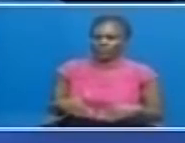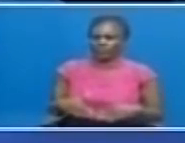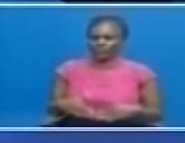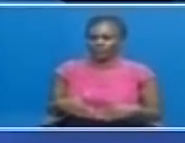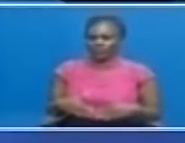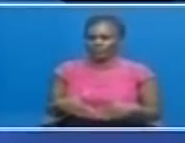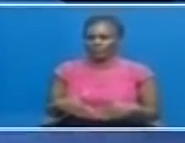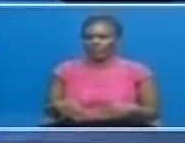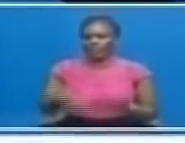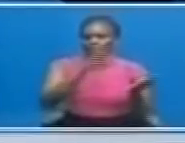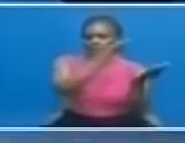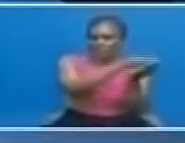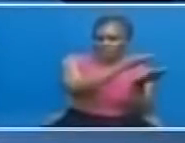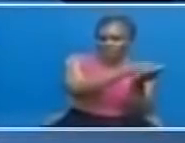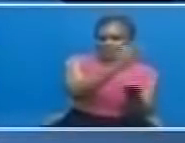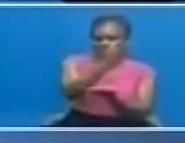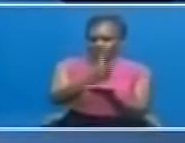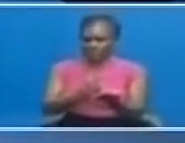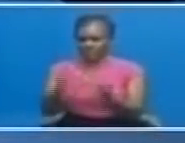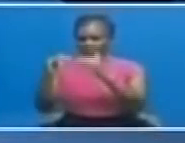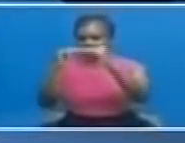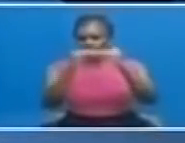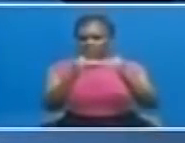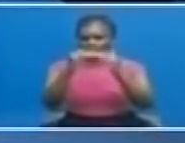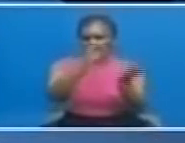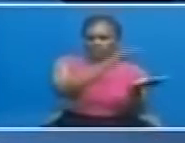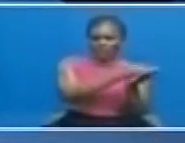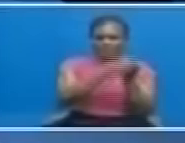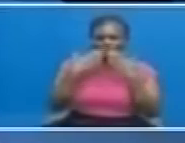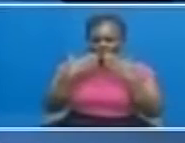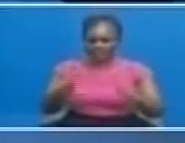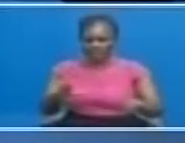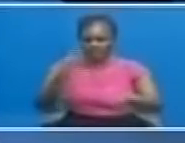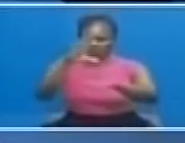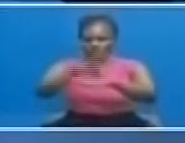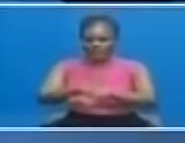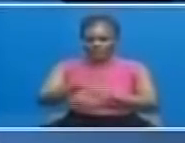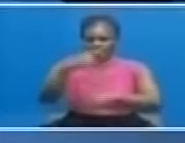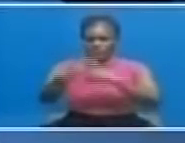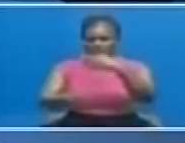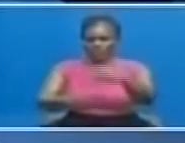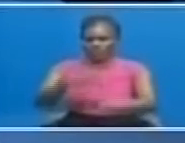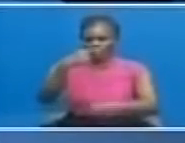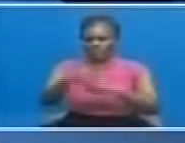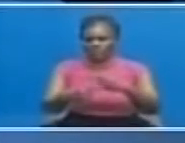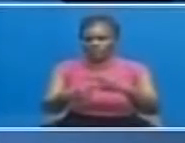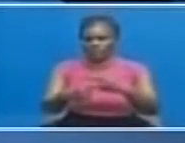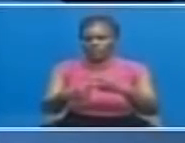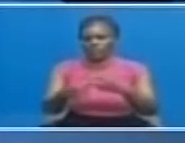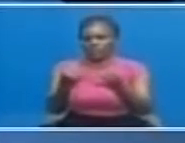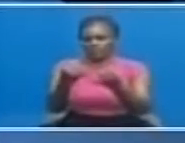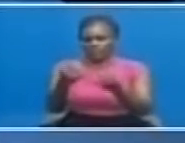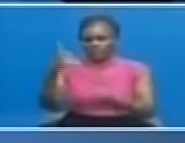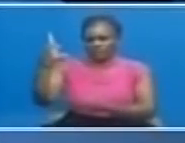And crossing over to the banking sector, where Equity Bank has completed its acquisition process for ProCredit Bank in the